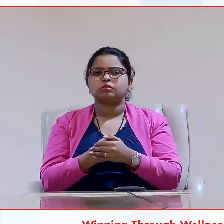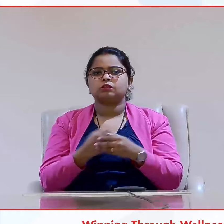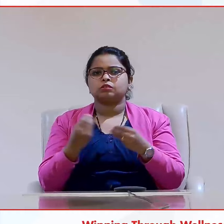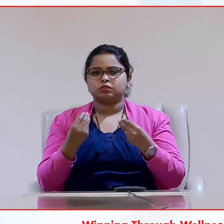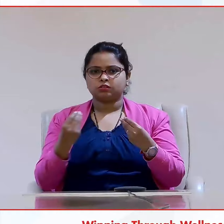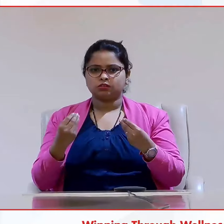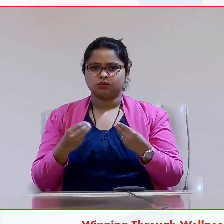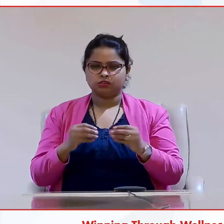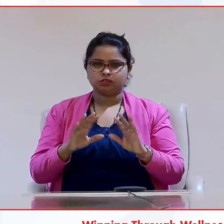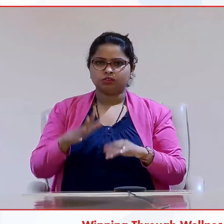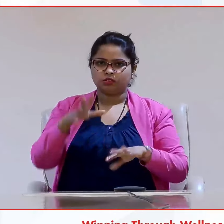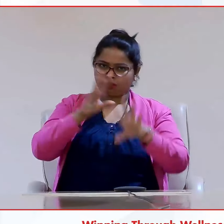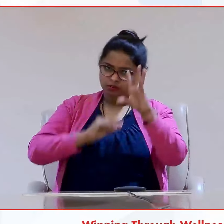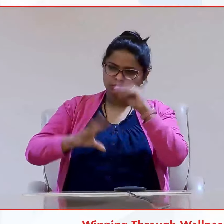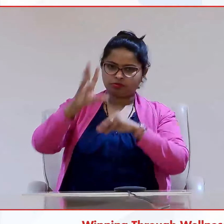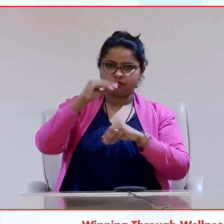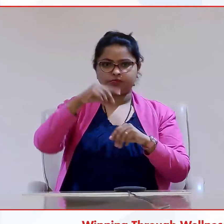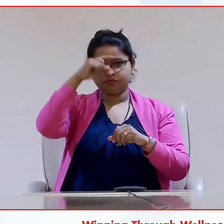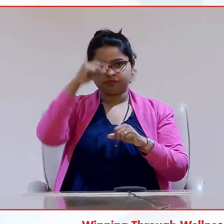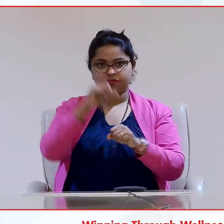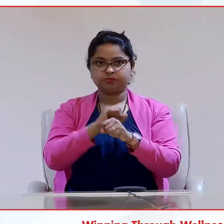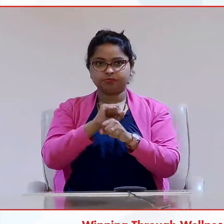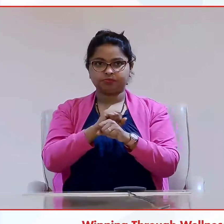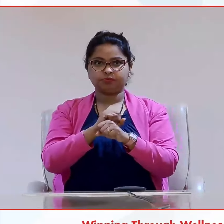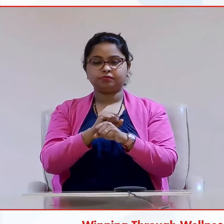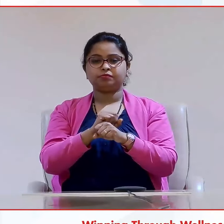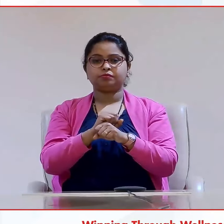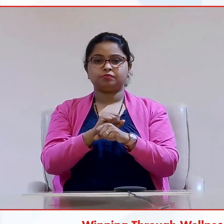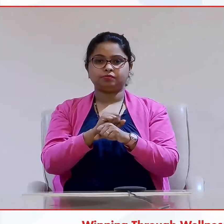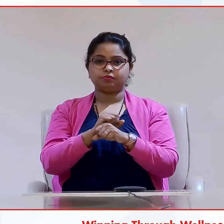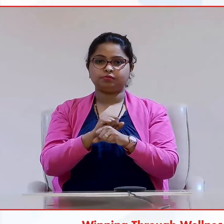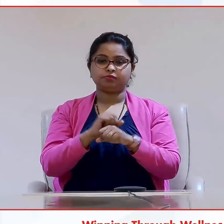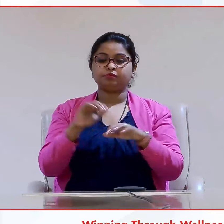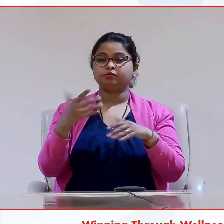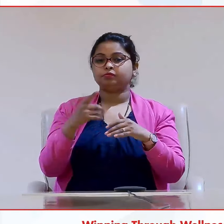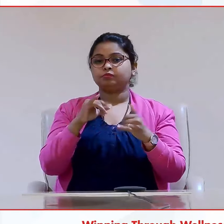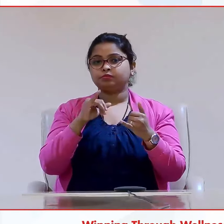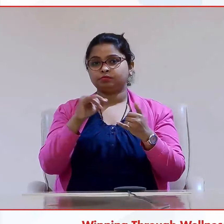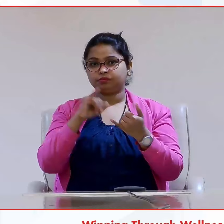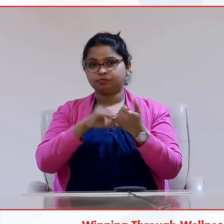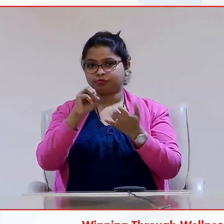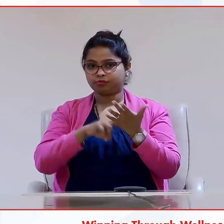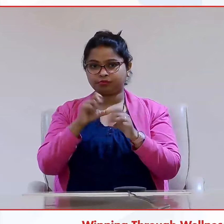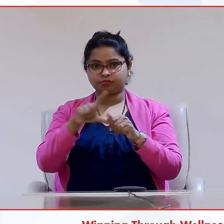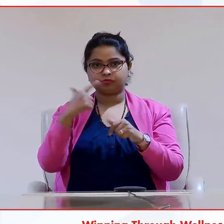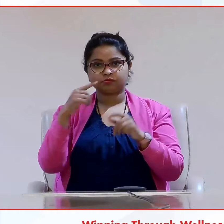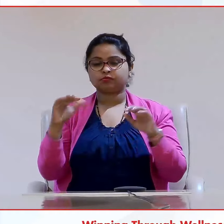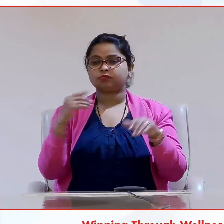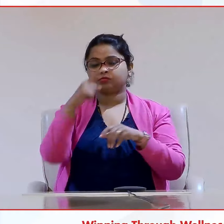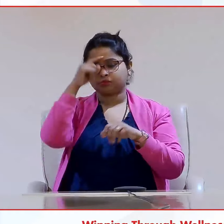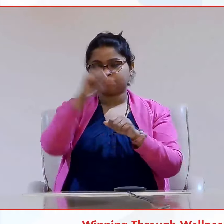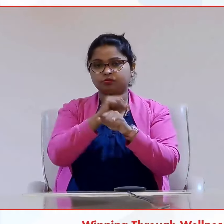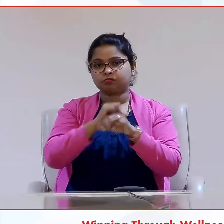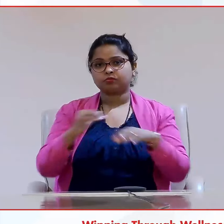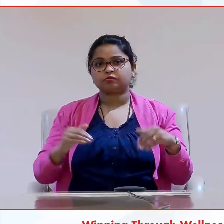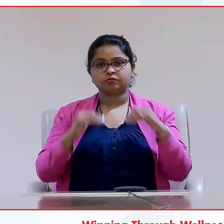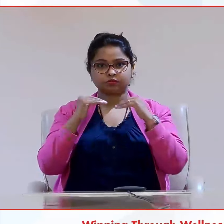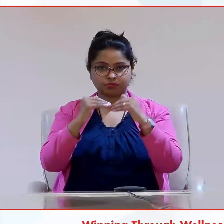something that we have to learn and we have to work around it. And most importantly, what Sonali said, I think the working around an ecosystem, having somebody